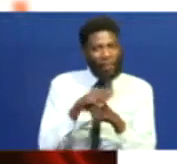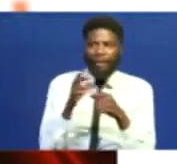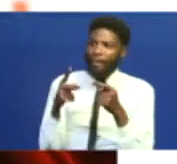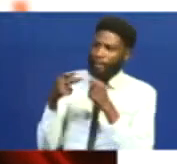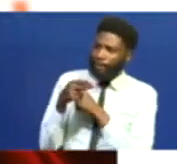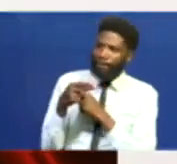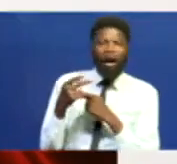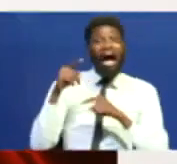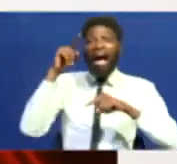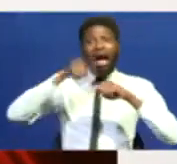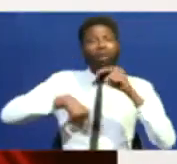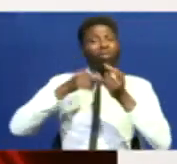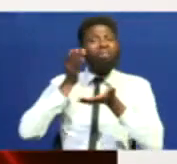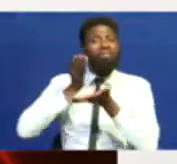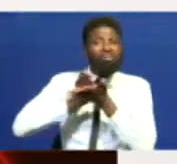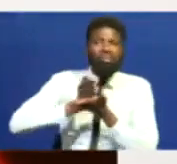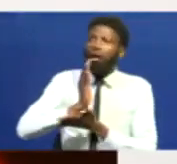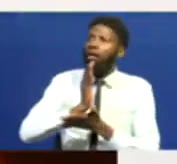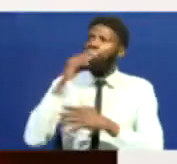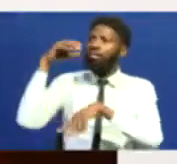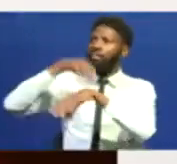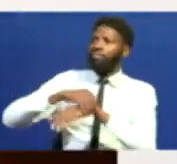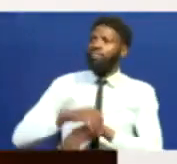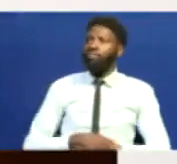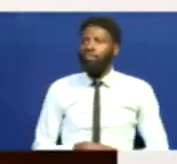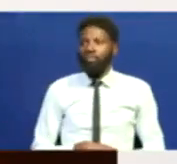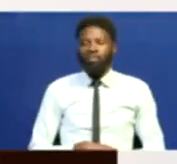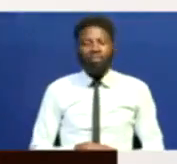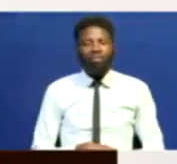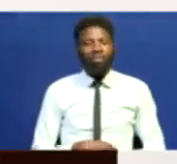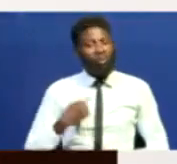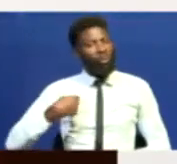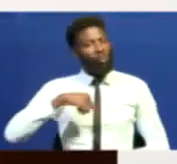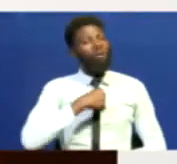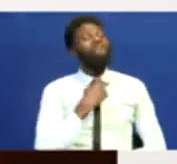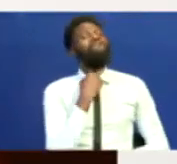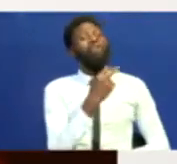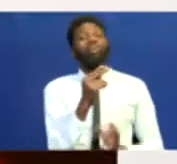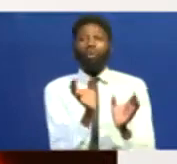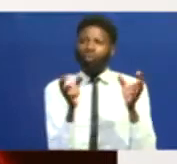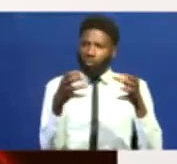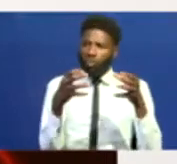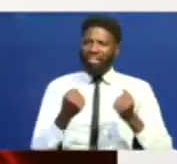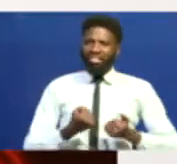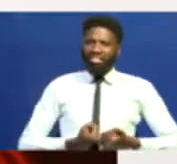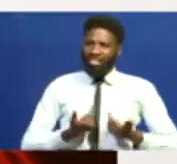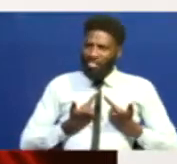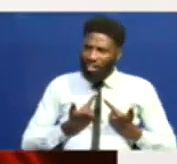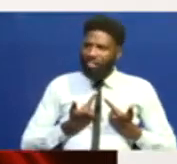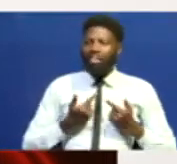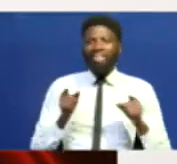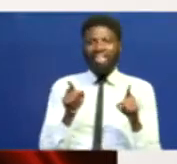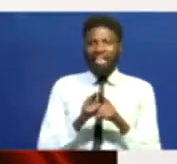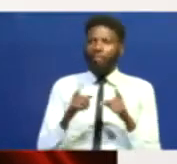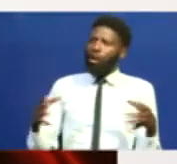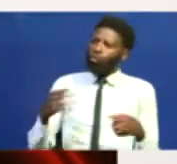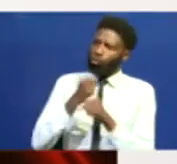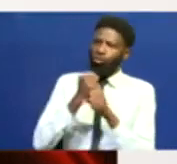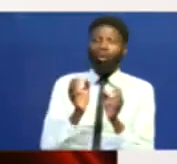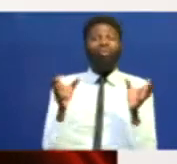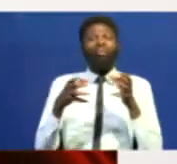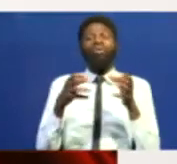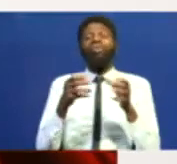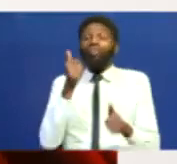kupata justice. Be a voice of survivors and for association of movement that fight for